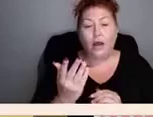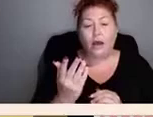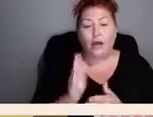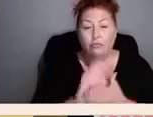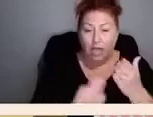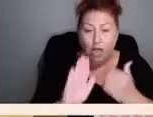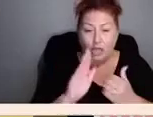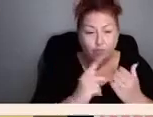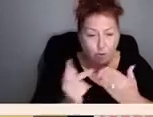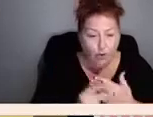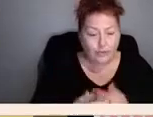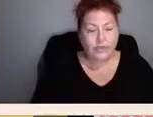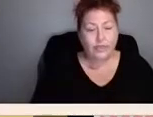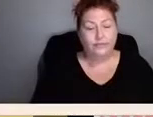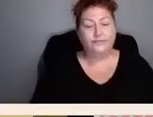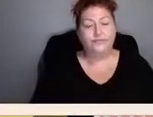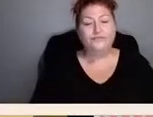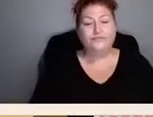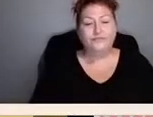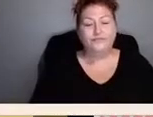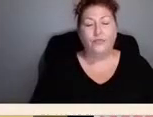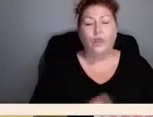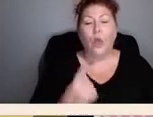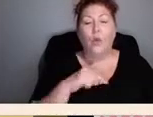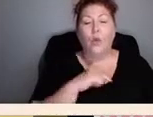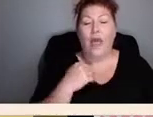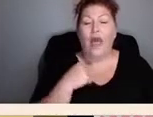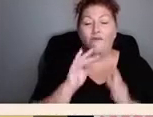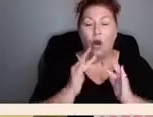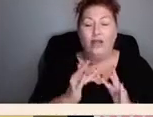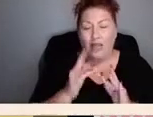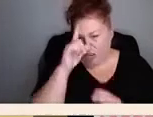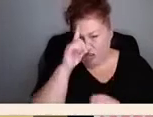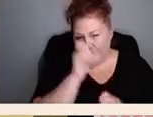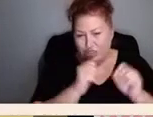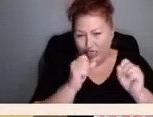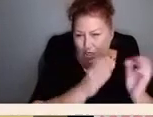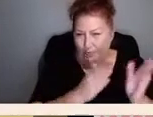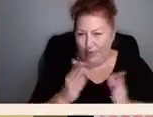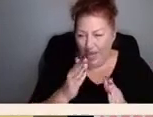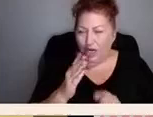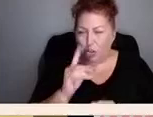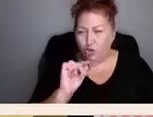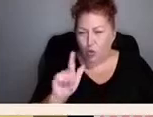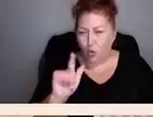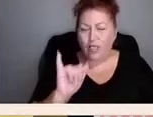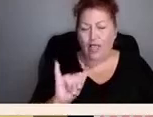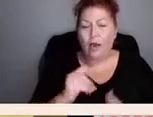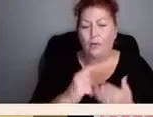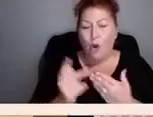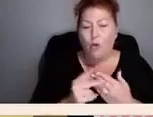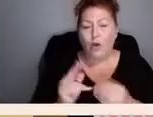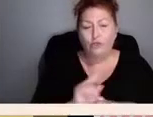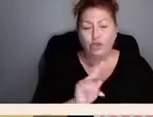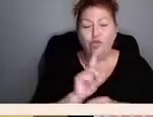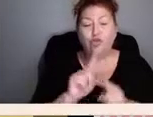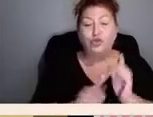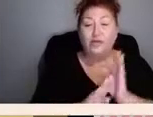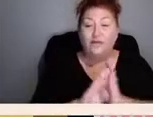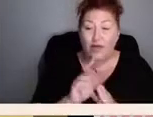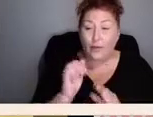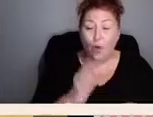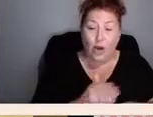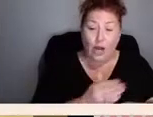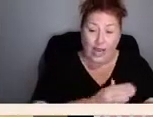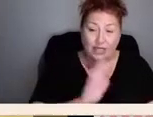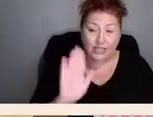post-secondary programs. We have an online strategic planning tool that programs use to develop or to enhance